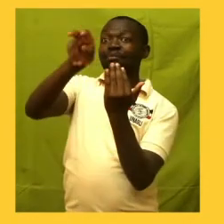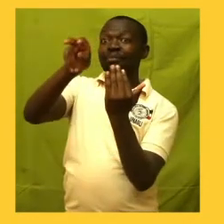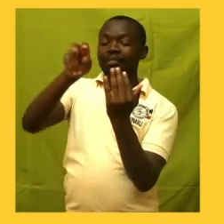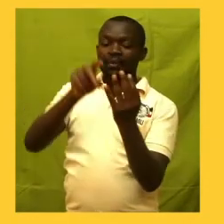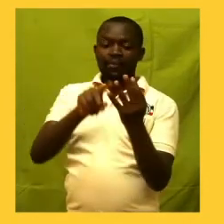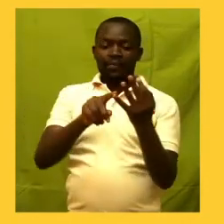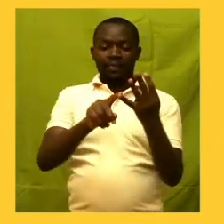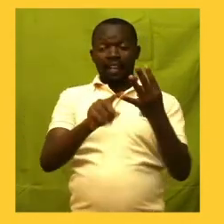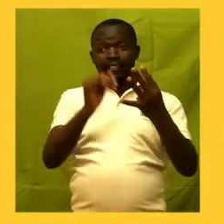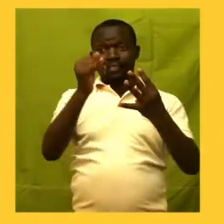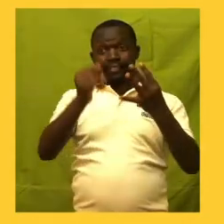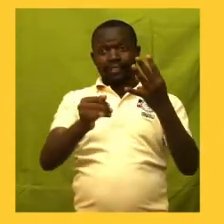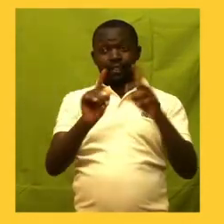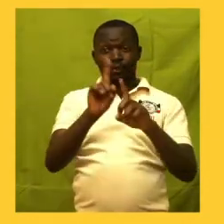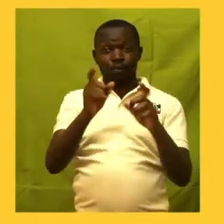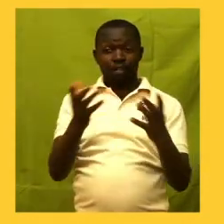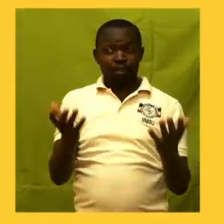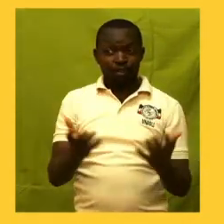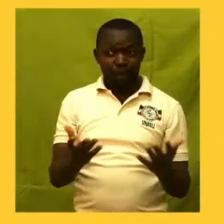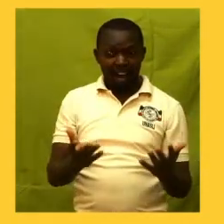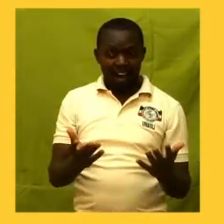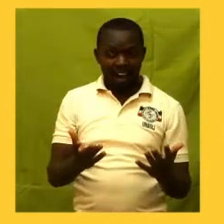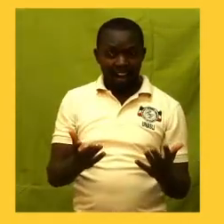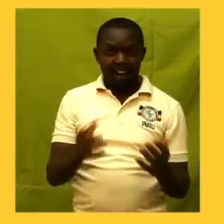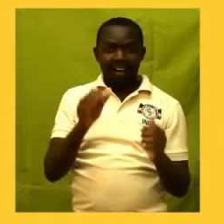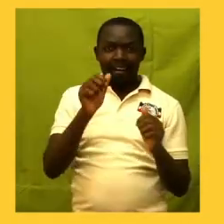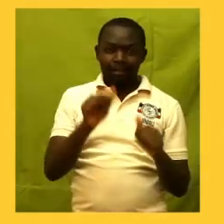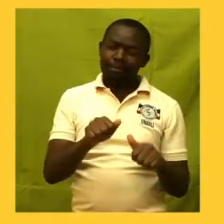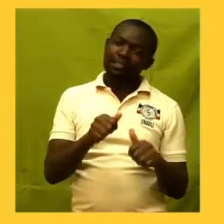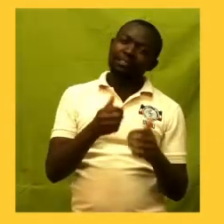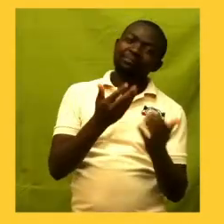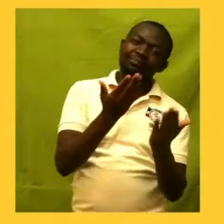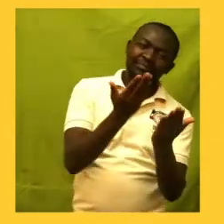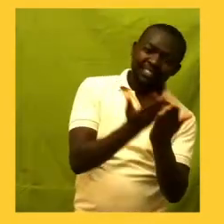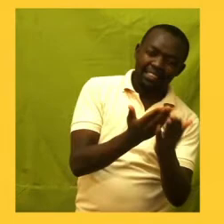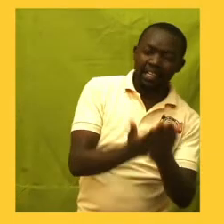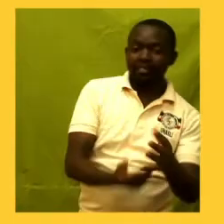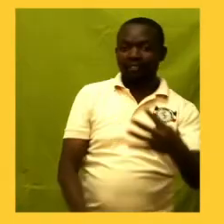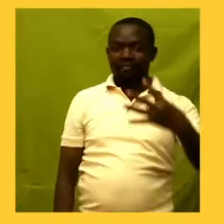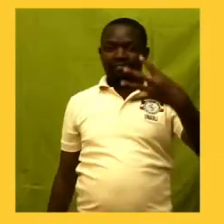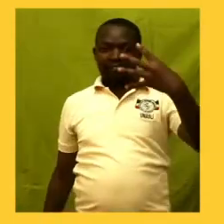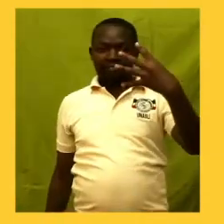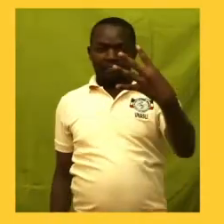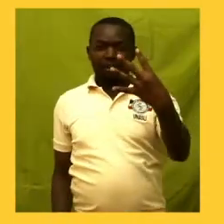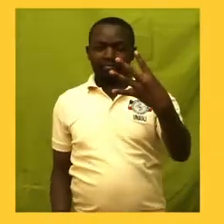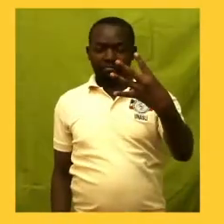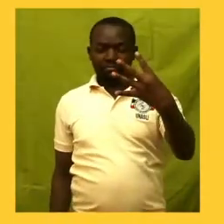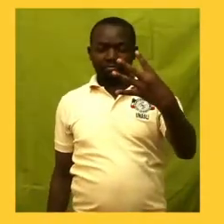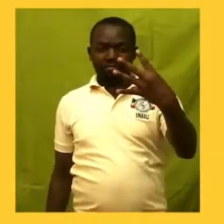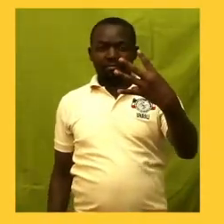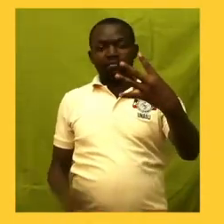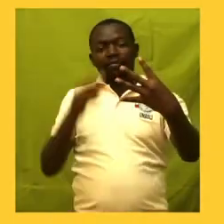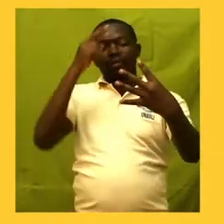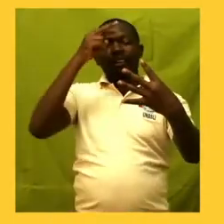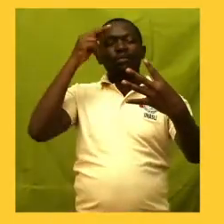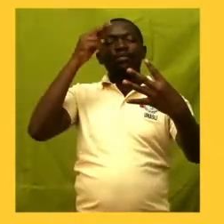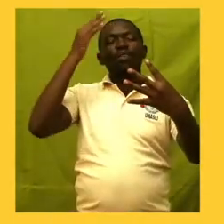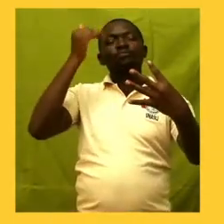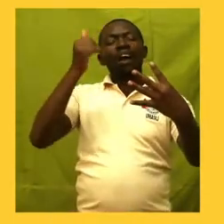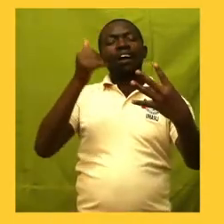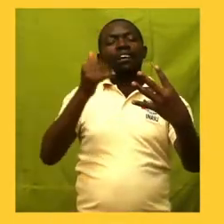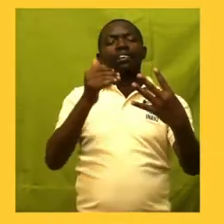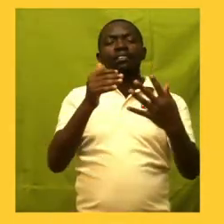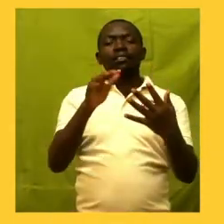us to find or to suggest 4 reasons why water bodies that